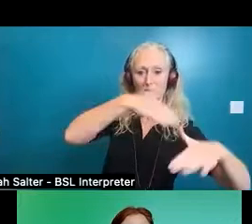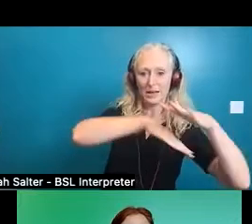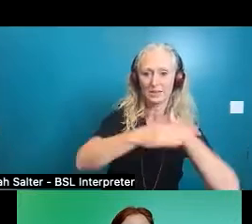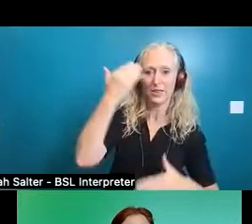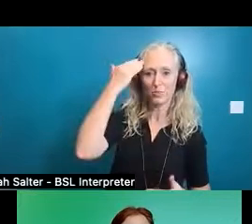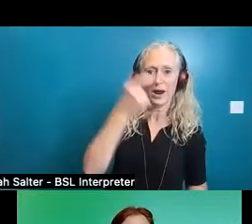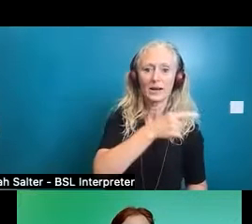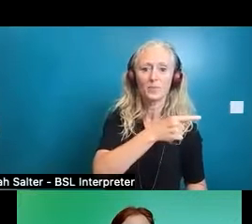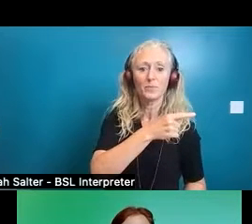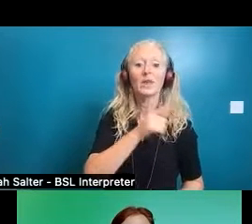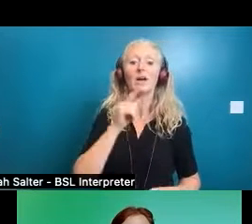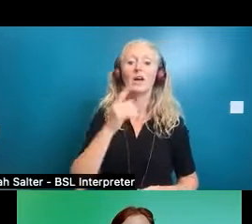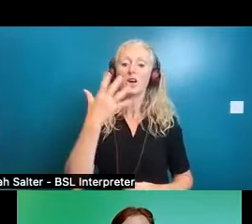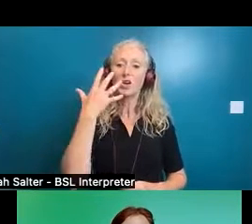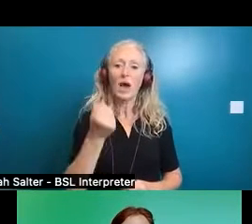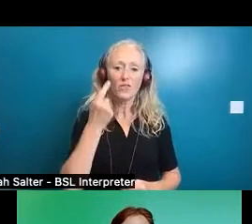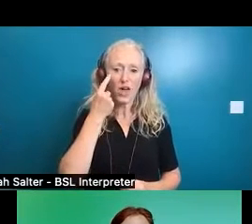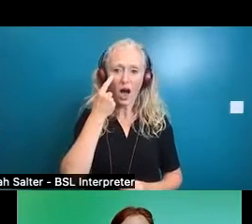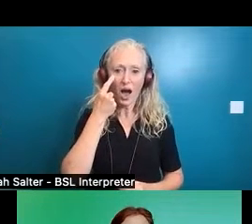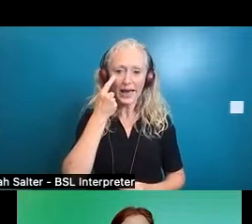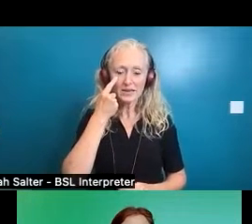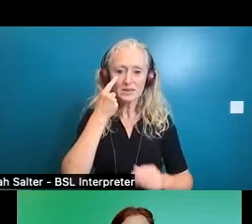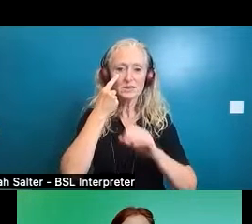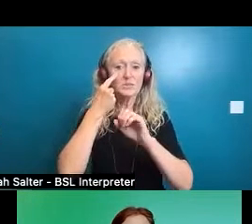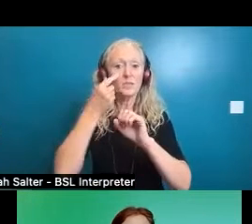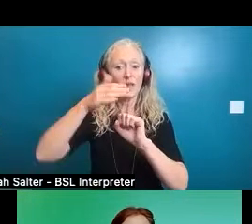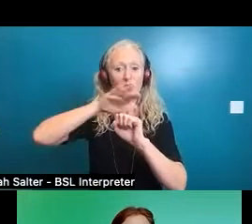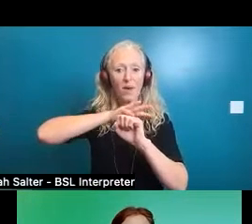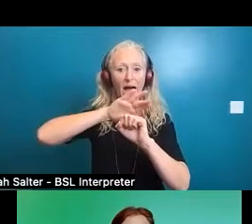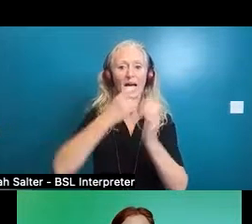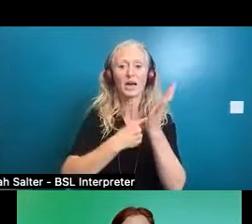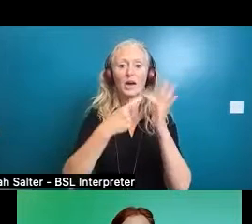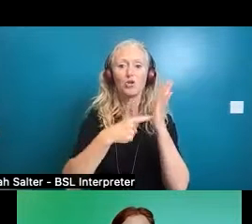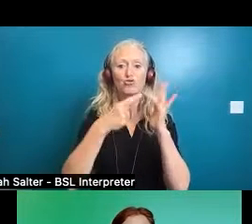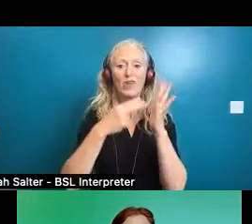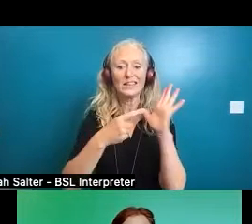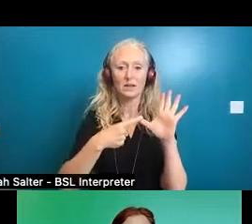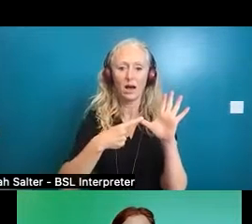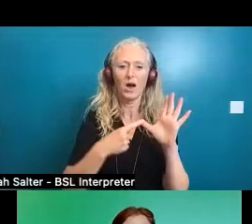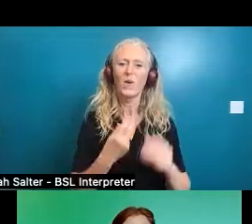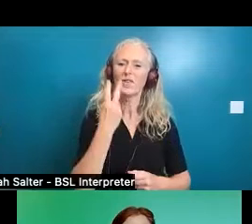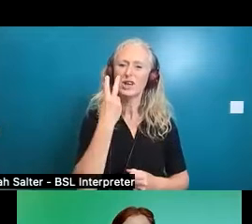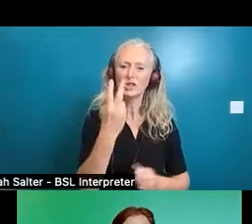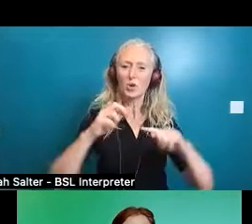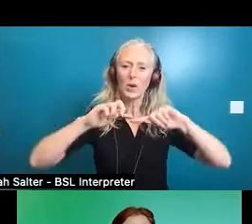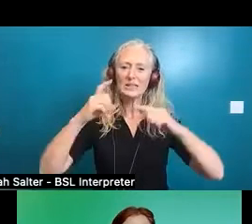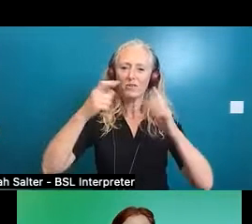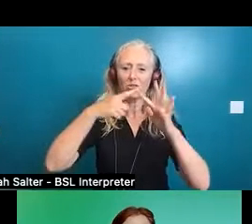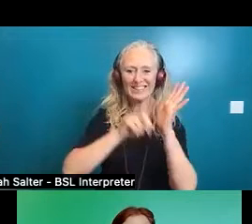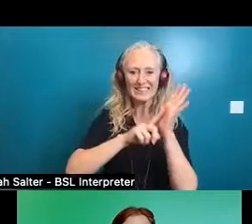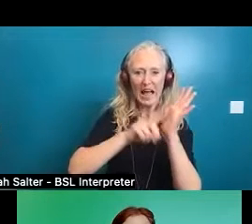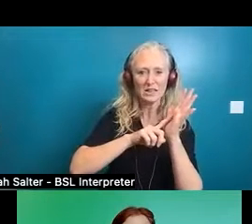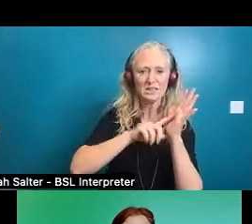retina, we have 2 main classes of photoreceptor. These are cells that turn light into an electrical